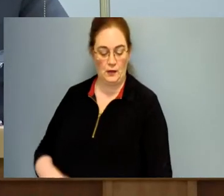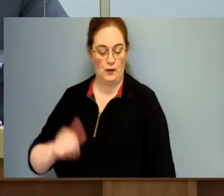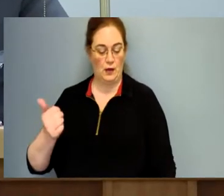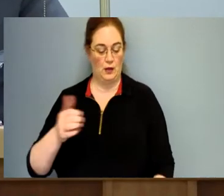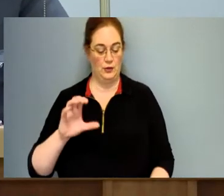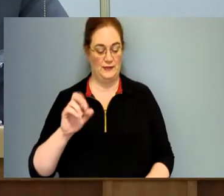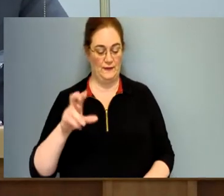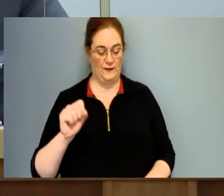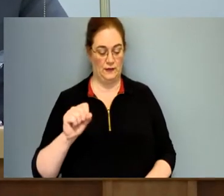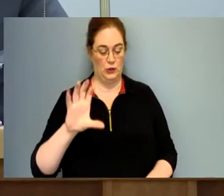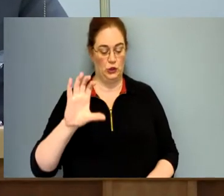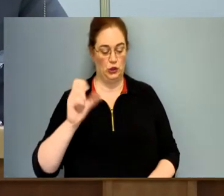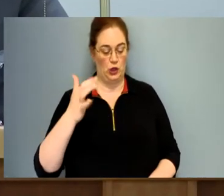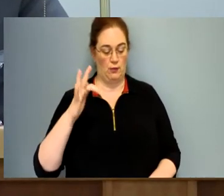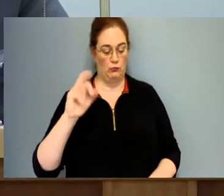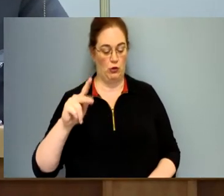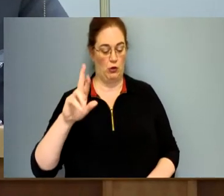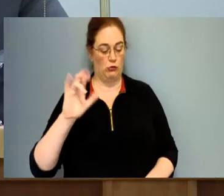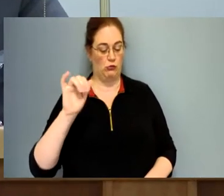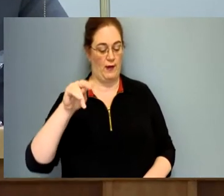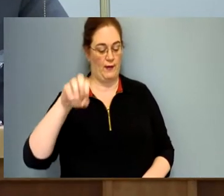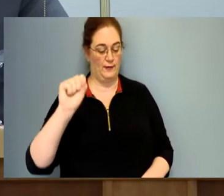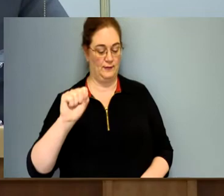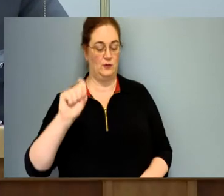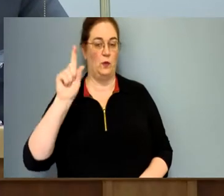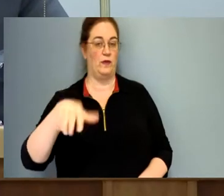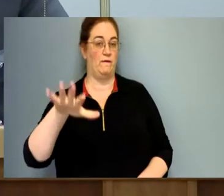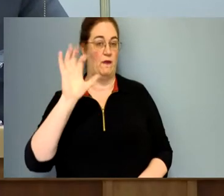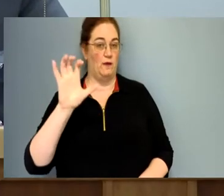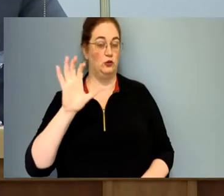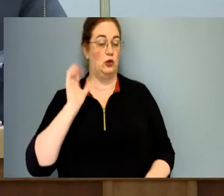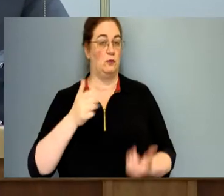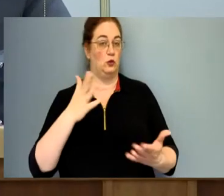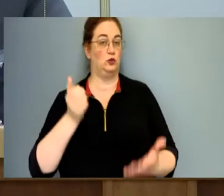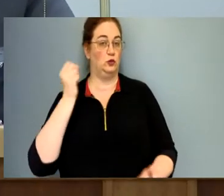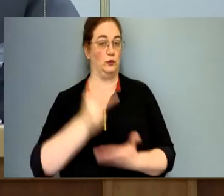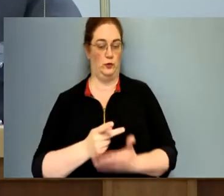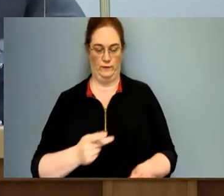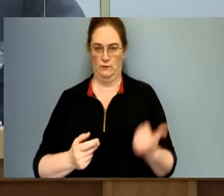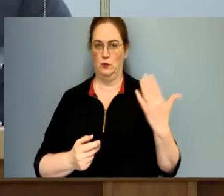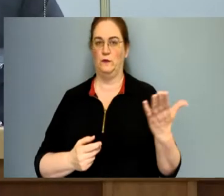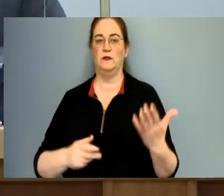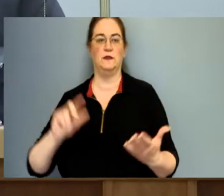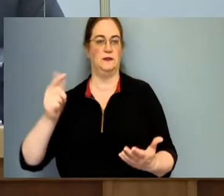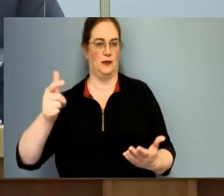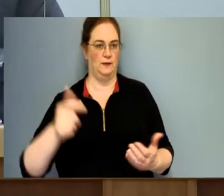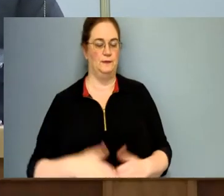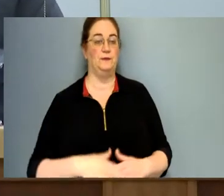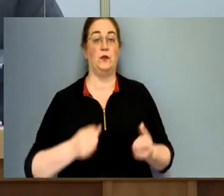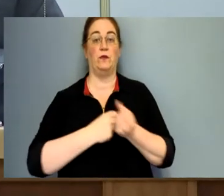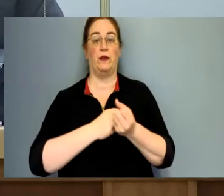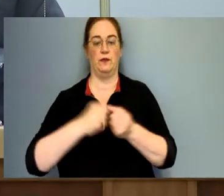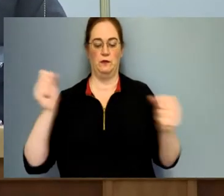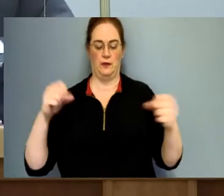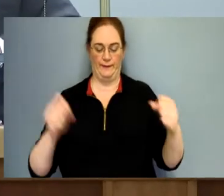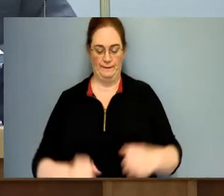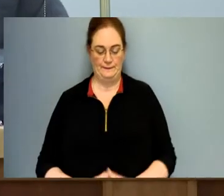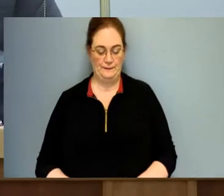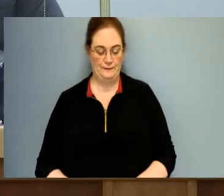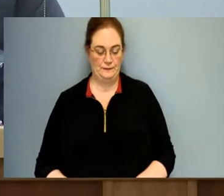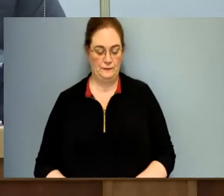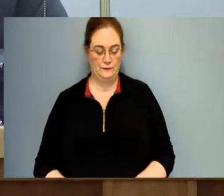Rains, $1,500. Is there a motion to approve that expenditure? So moved. Second. All in favor? Aye. Aye.